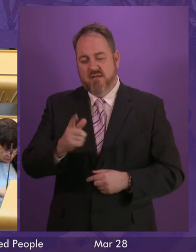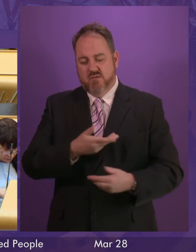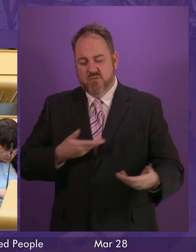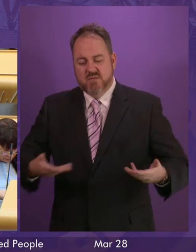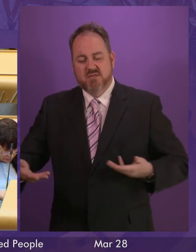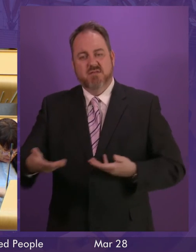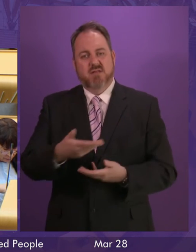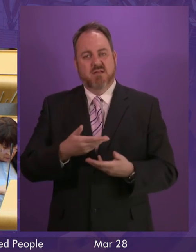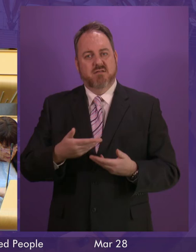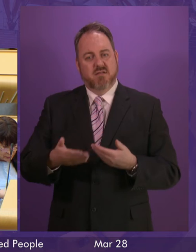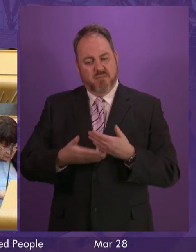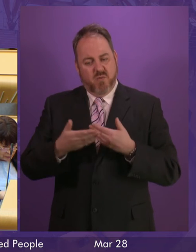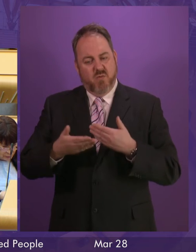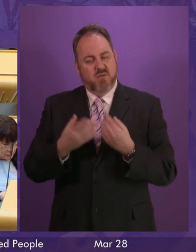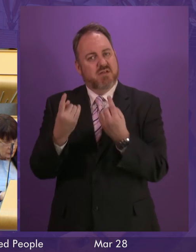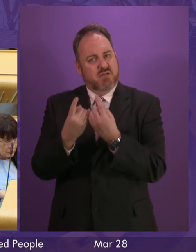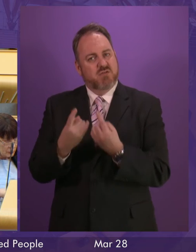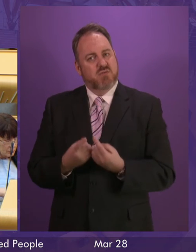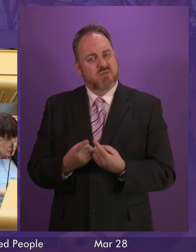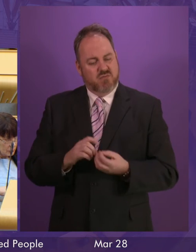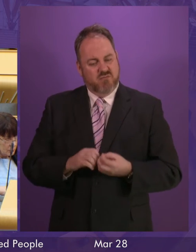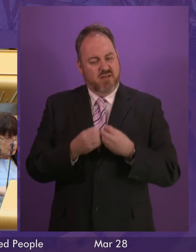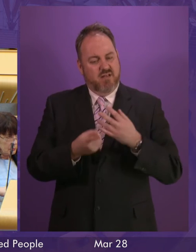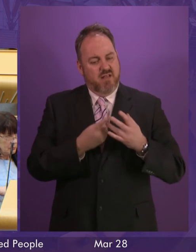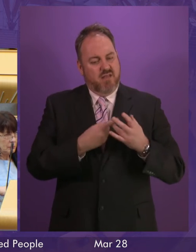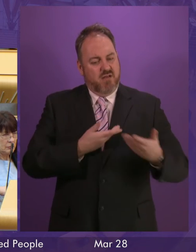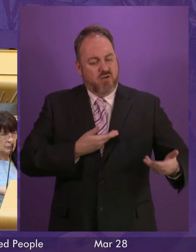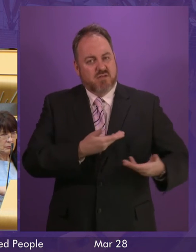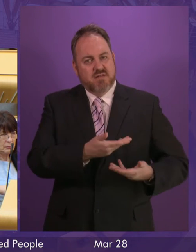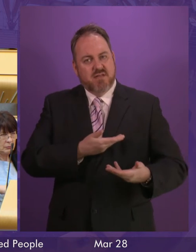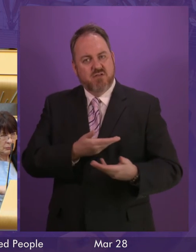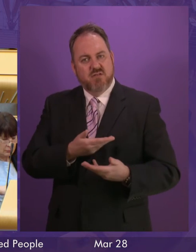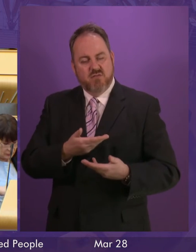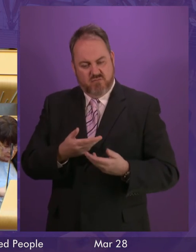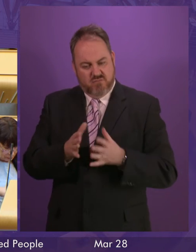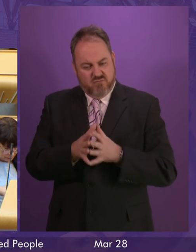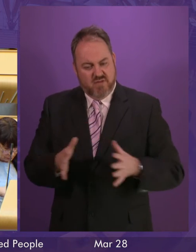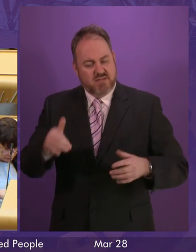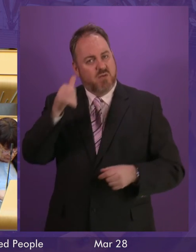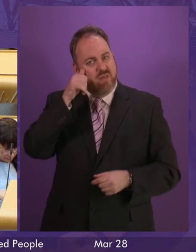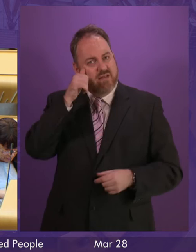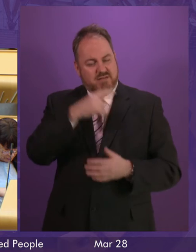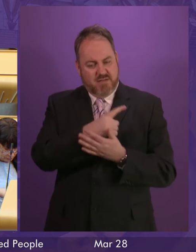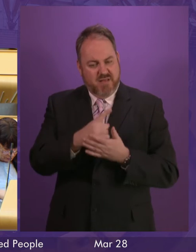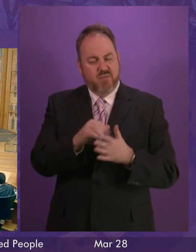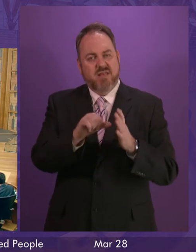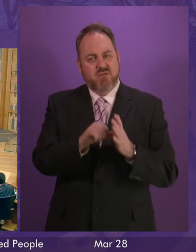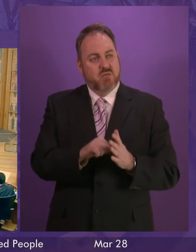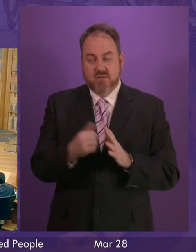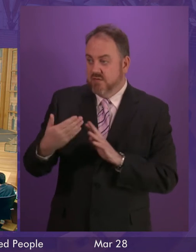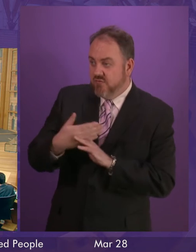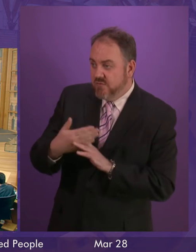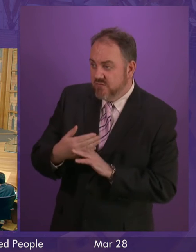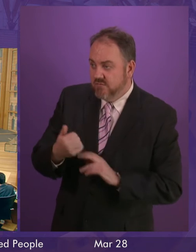debate in the Chamber to then inform that consultation and raise awareness, as the Minister said in the opening remarks. I'm happy to take an intervention. Cabinet